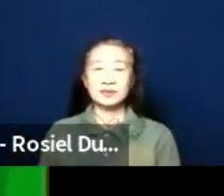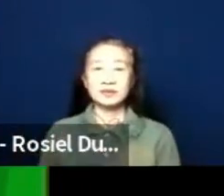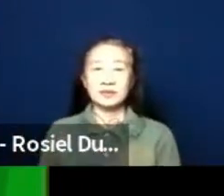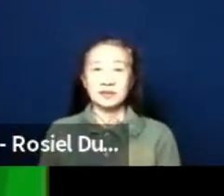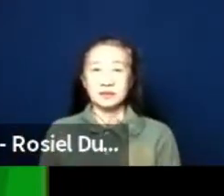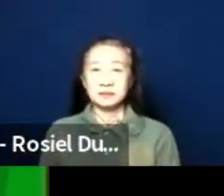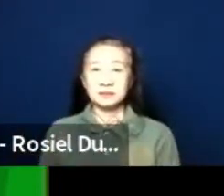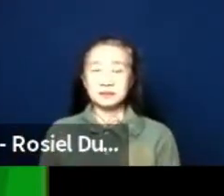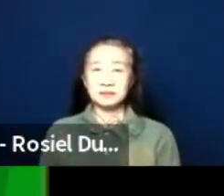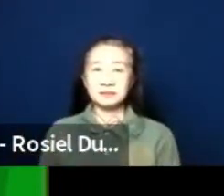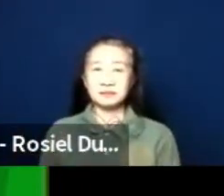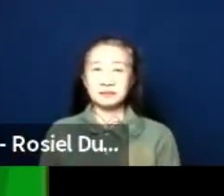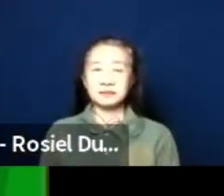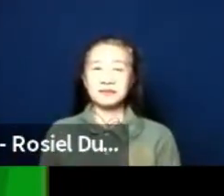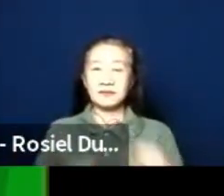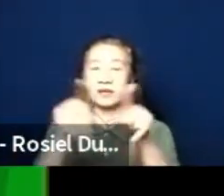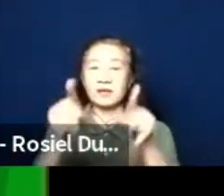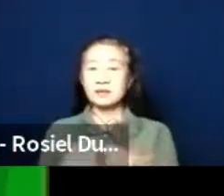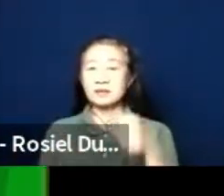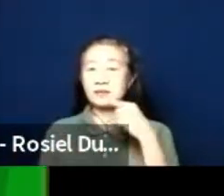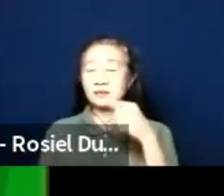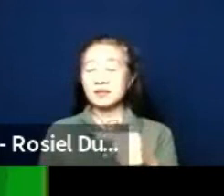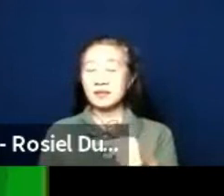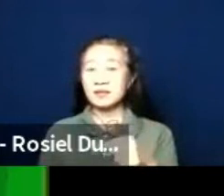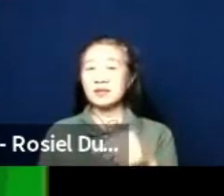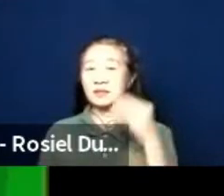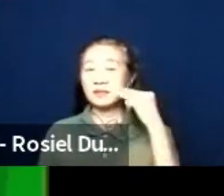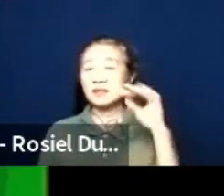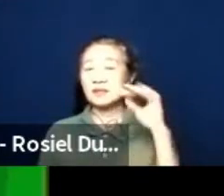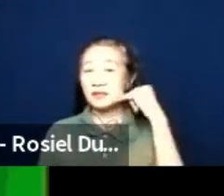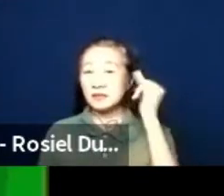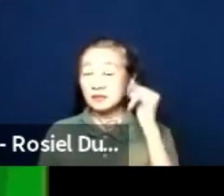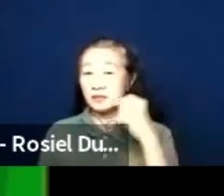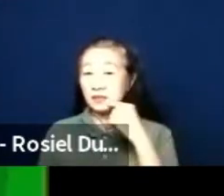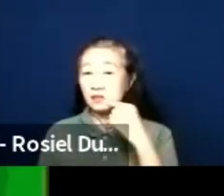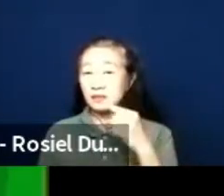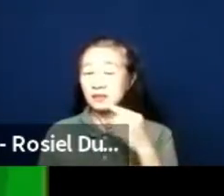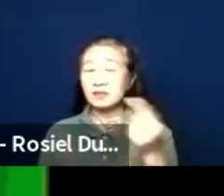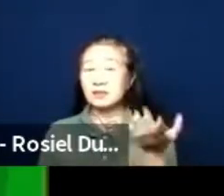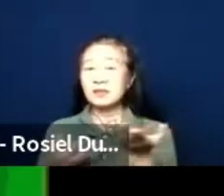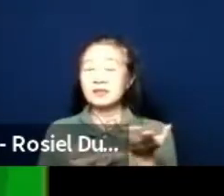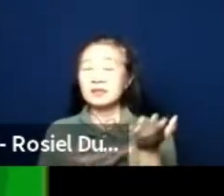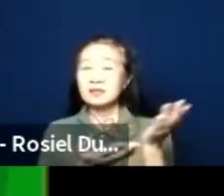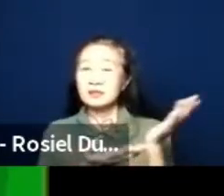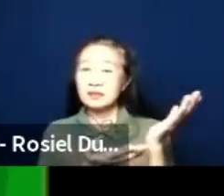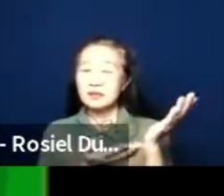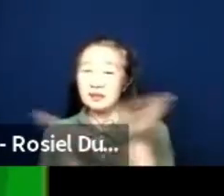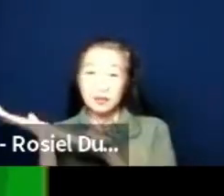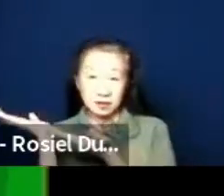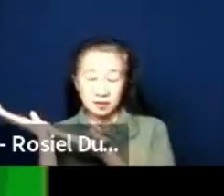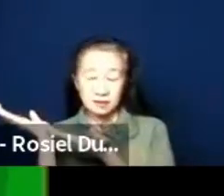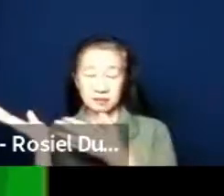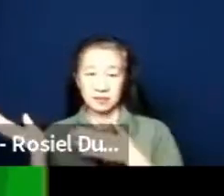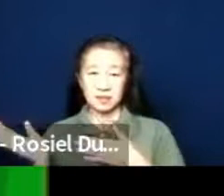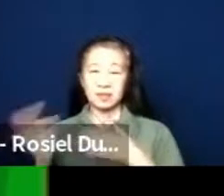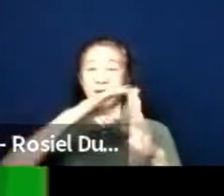And as Ms. Jinji said a while ago, here's my background also.